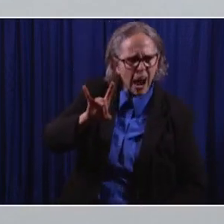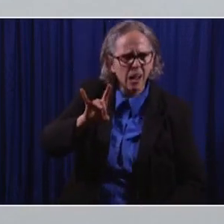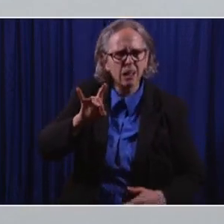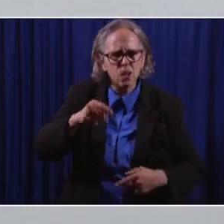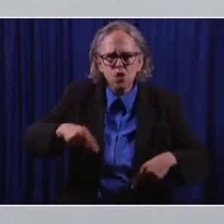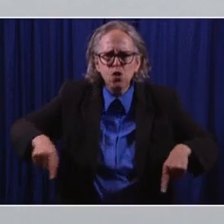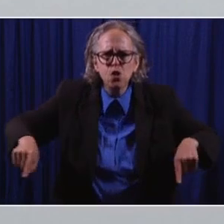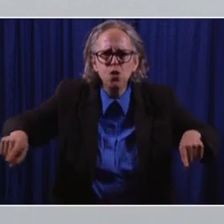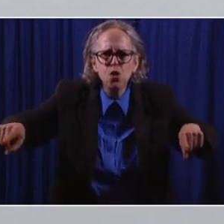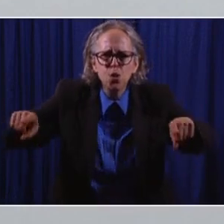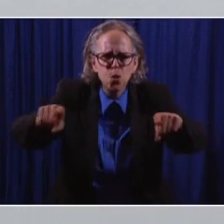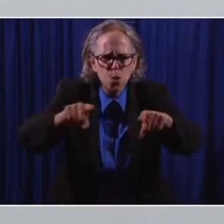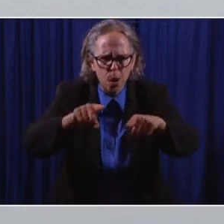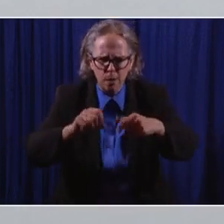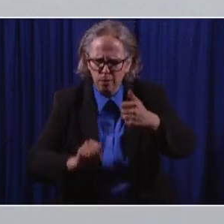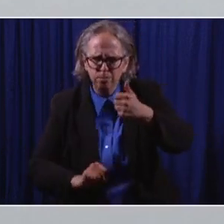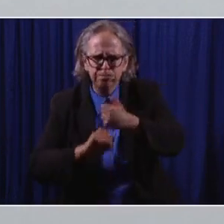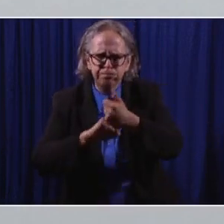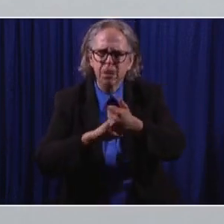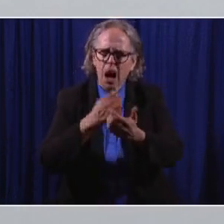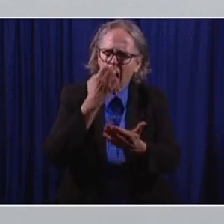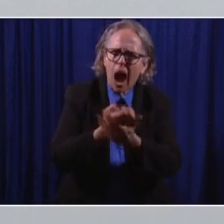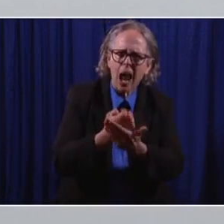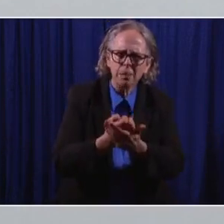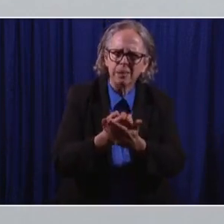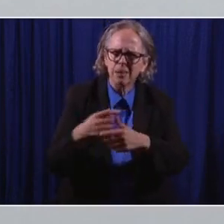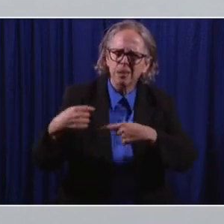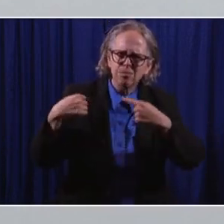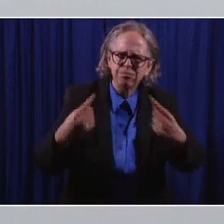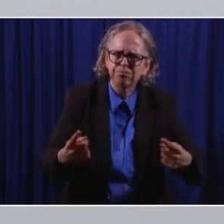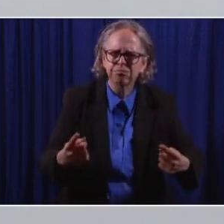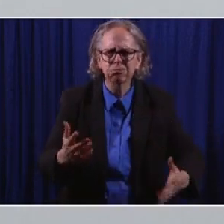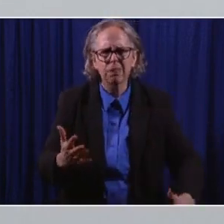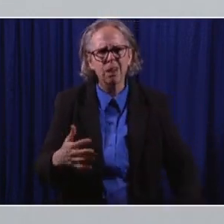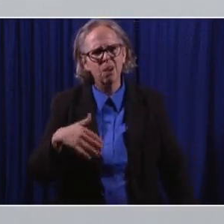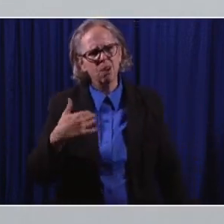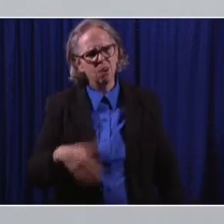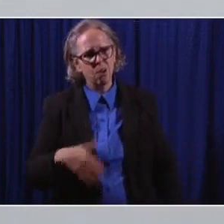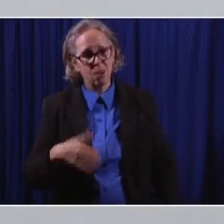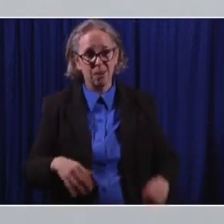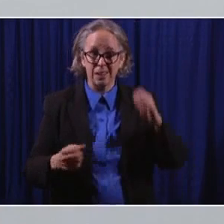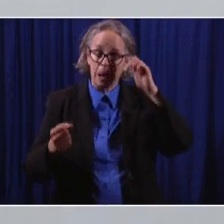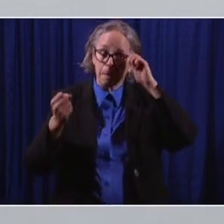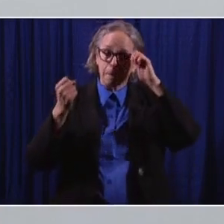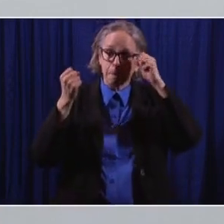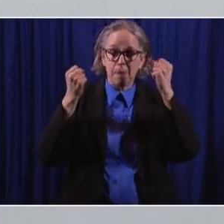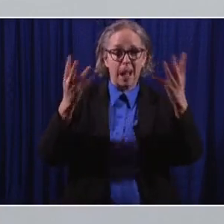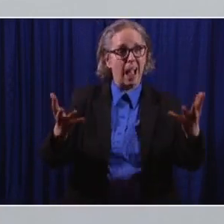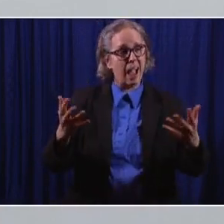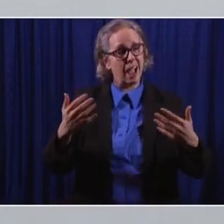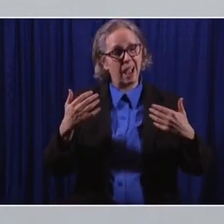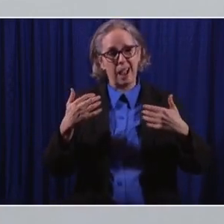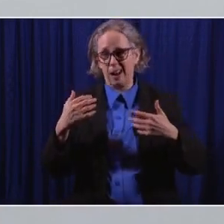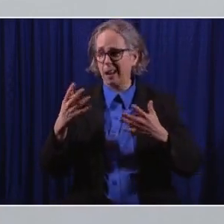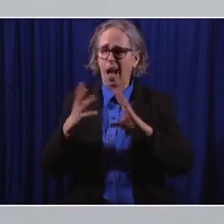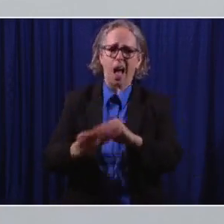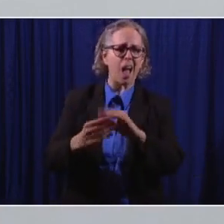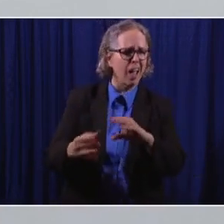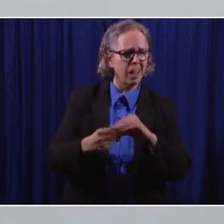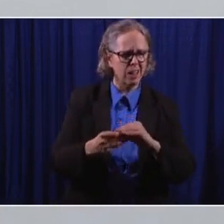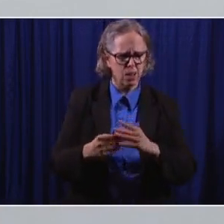job. And for many months now, we've talked about learning to live with COVID in our lives and protecting our lives and livelihoods. And